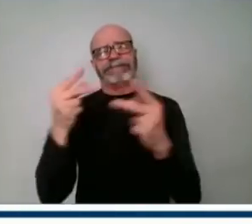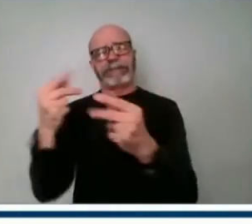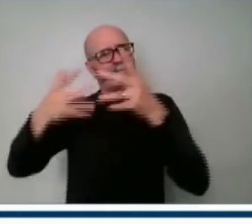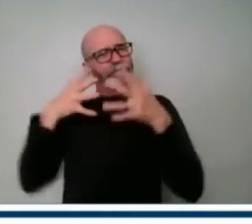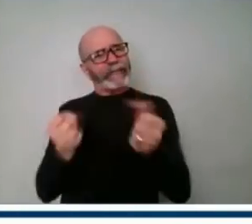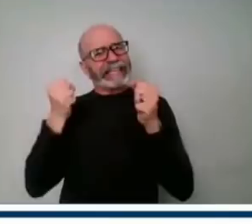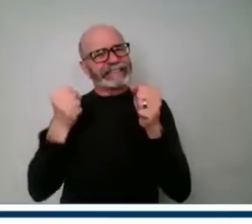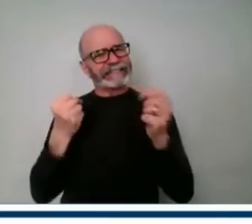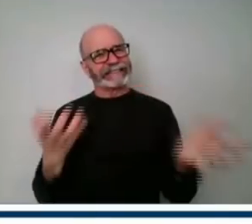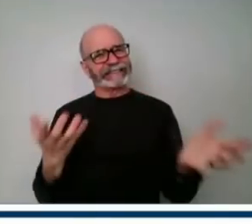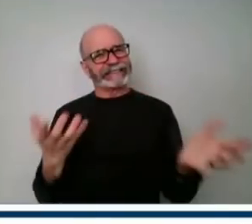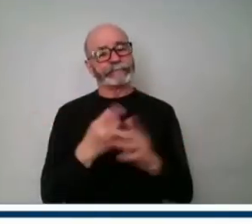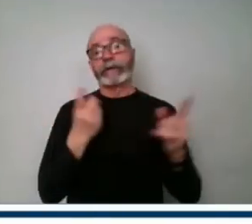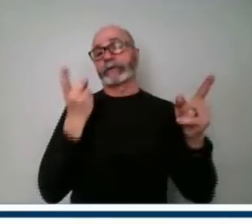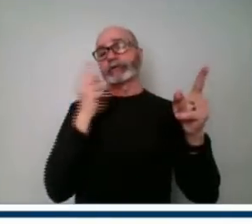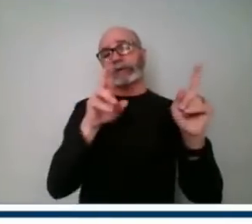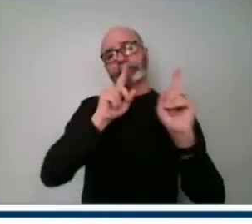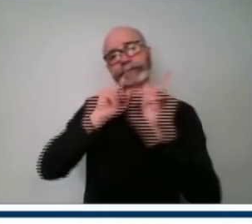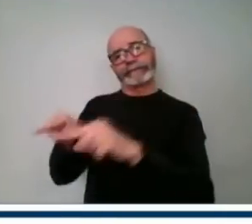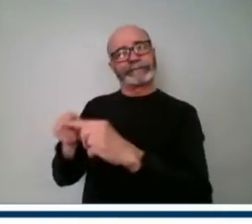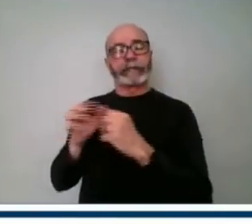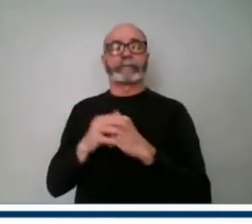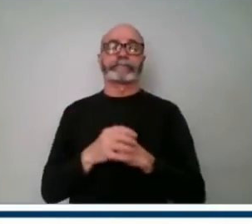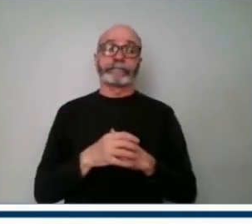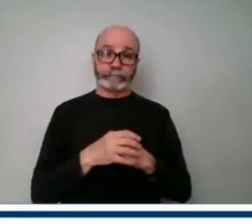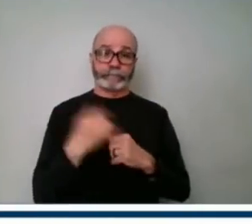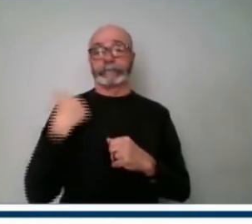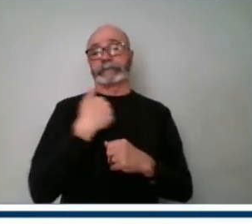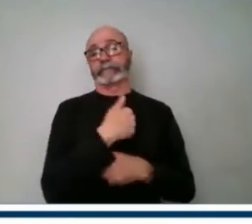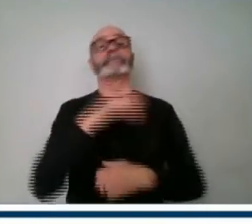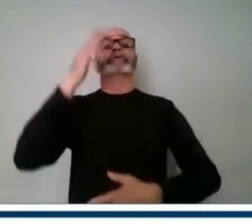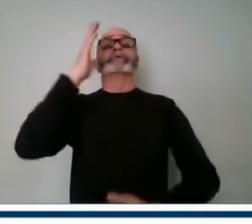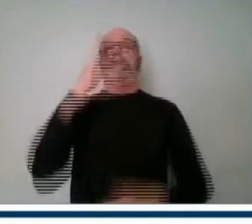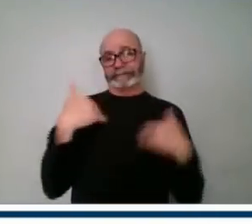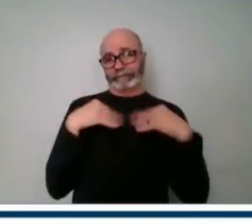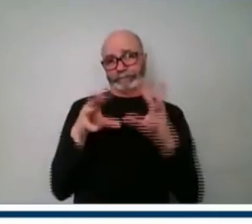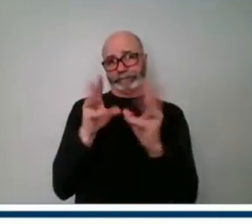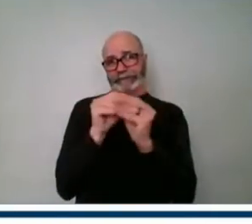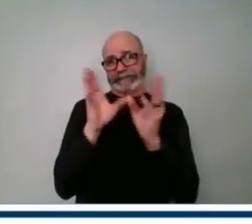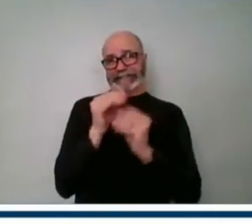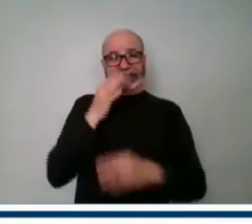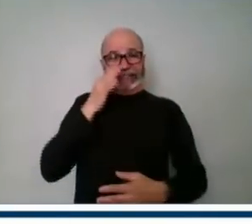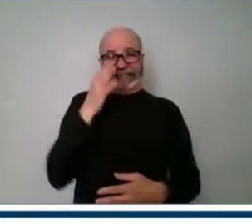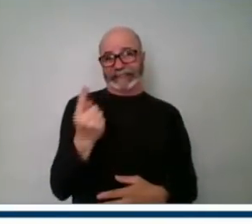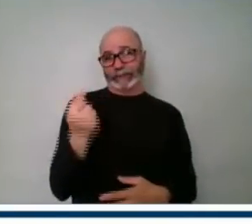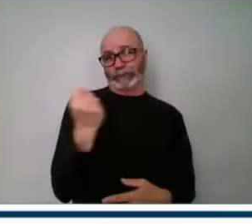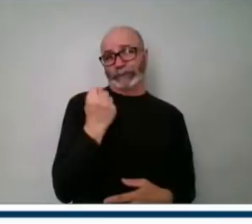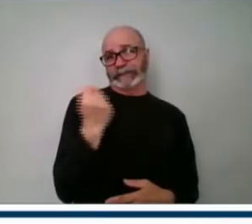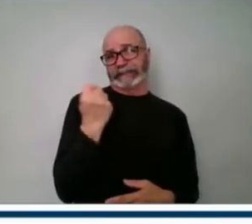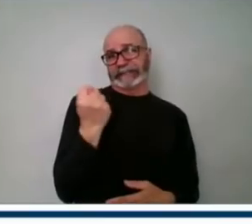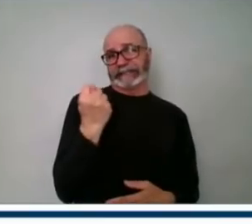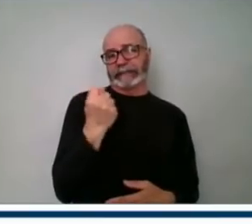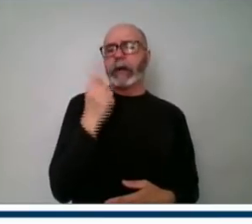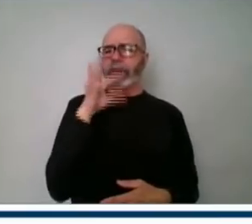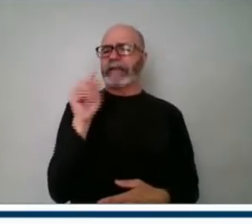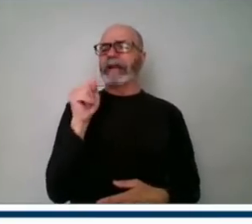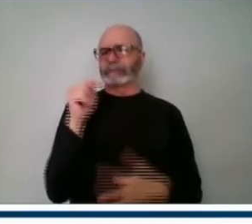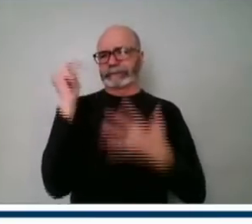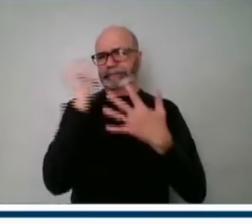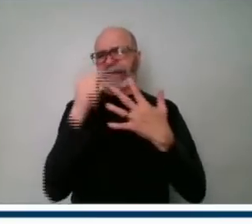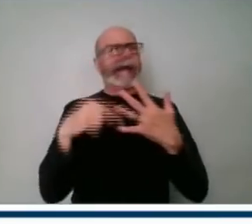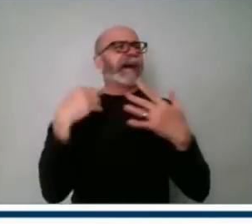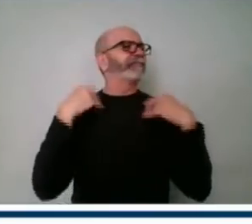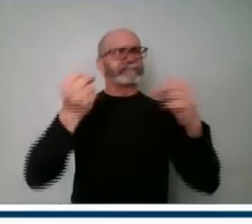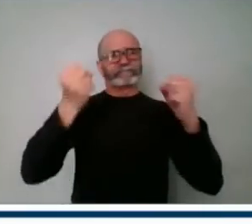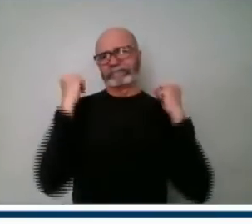Tuesday at the technical briefing, we have extensive resources, and which allow focusing just on age.